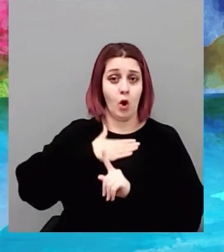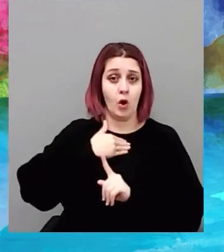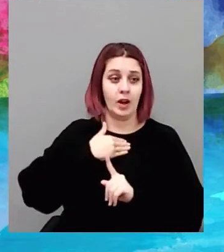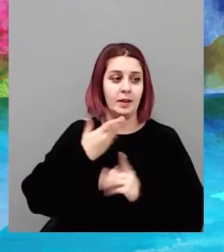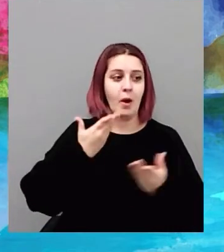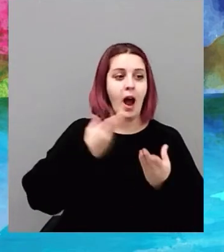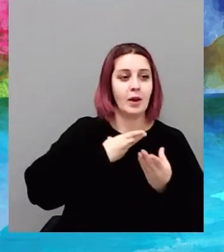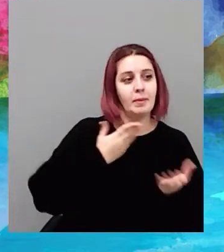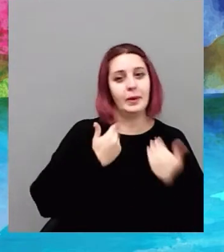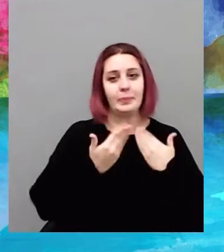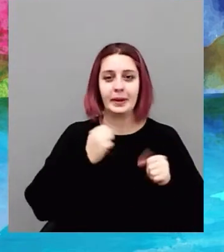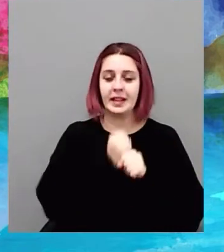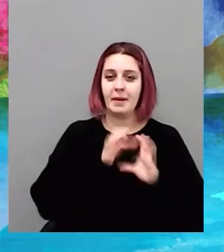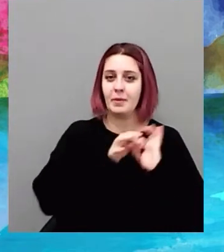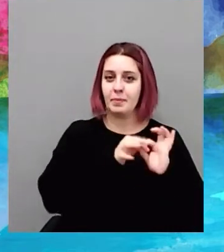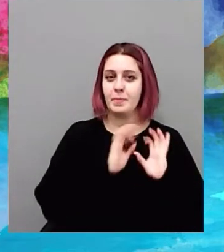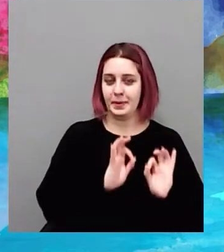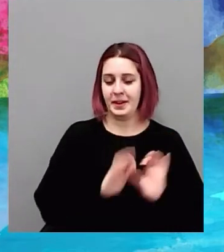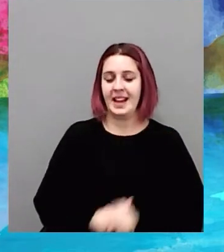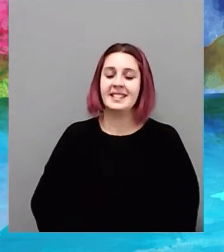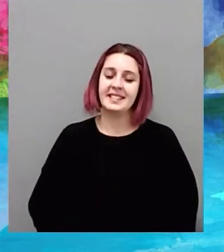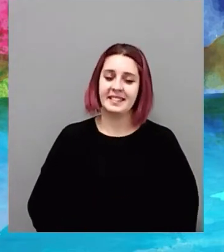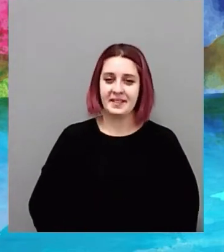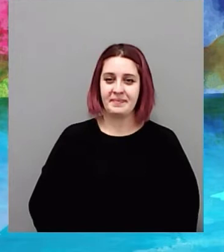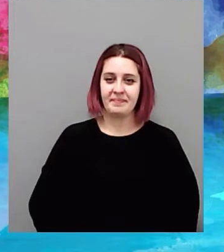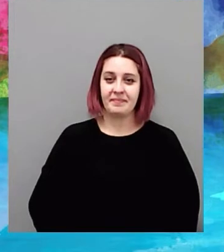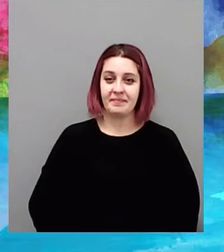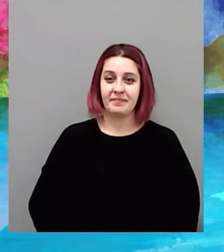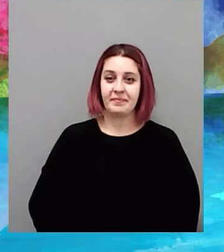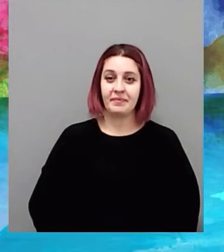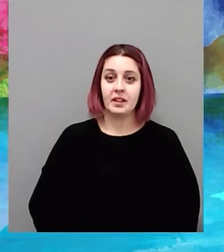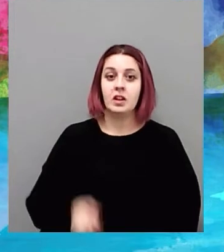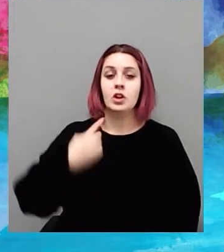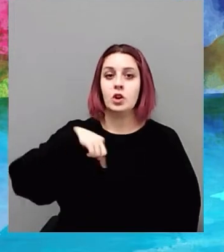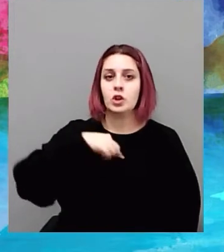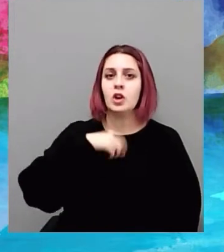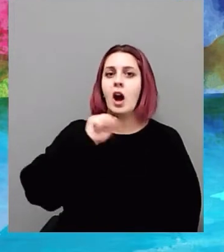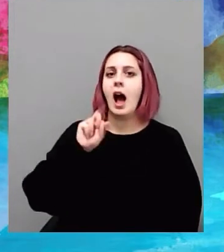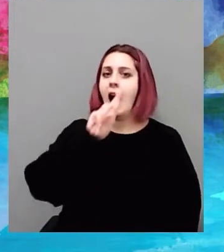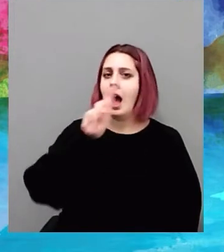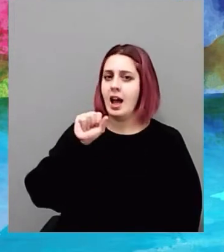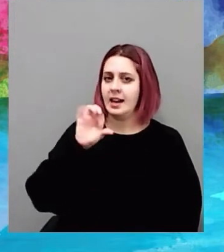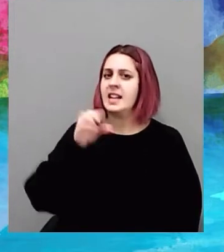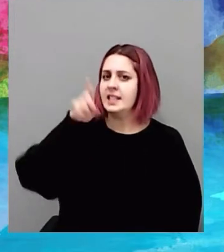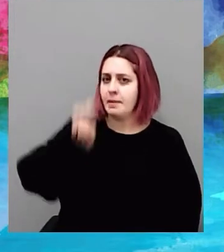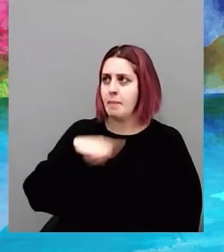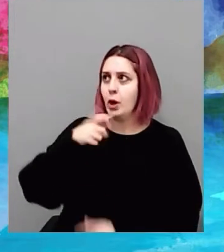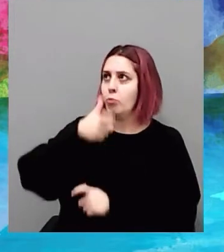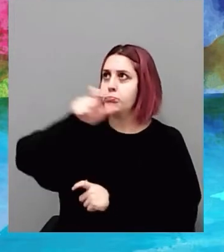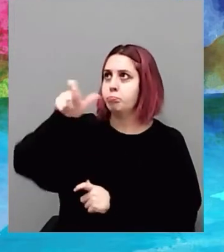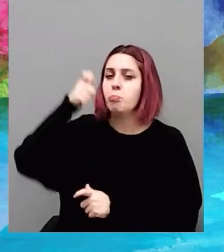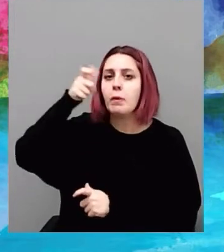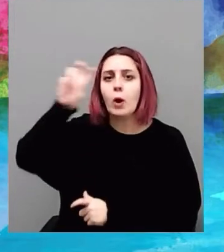but it can be developed anywhere. We also work in other places. And just to have a few